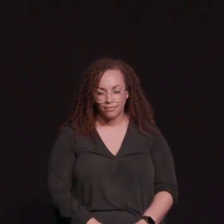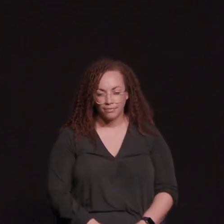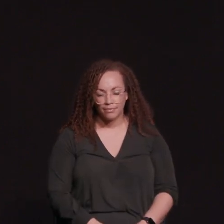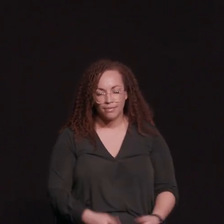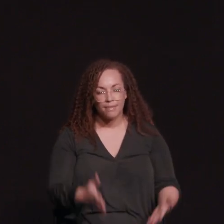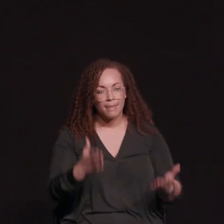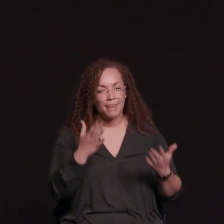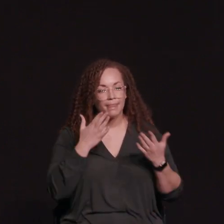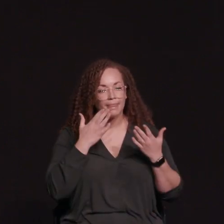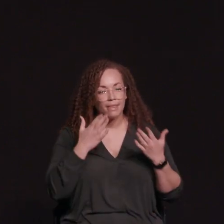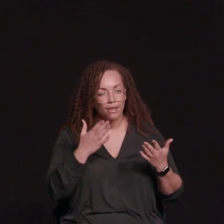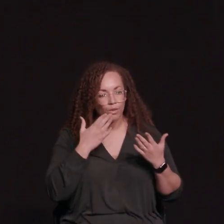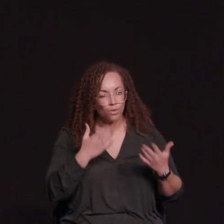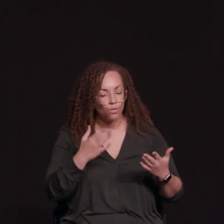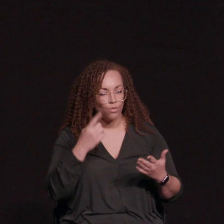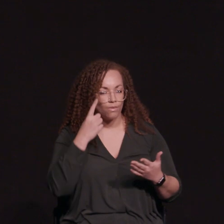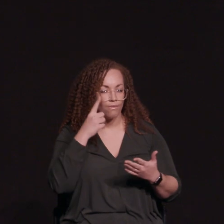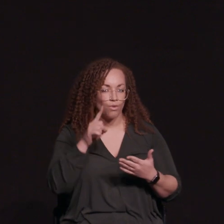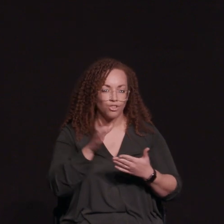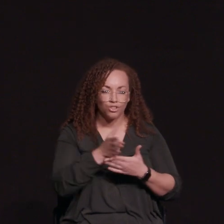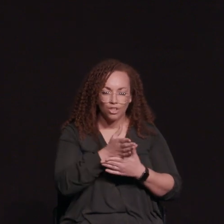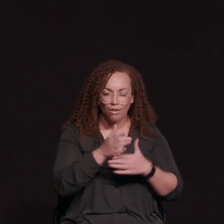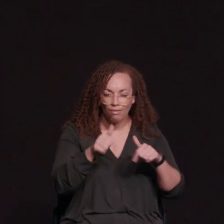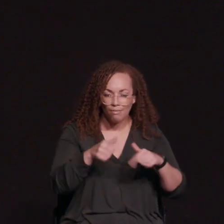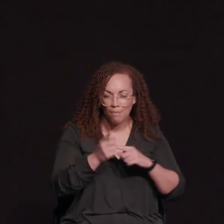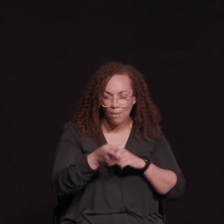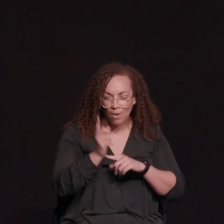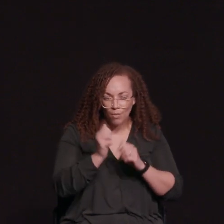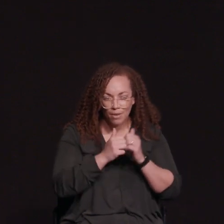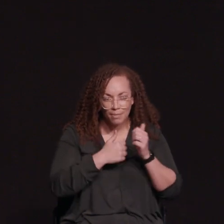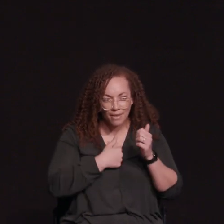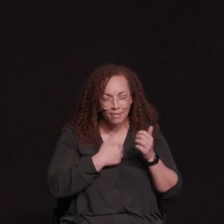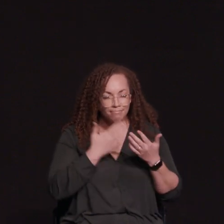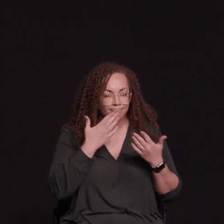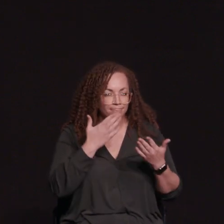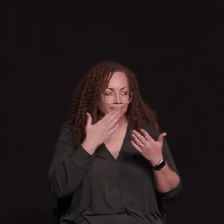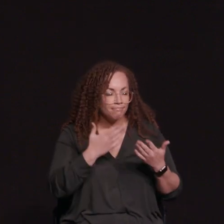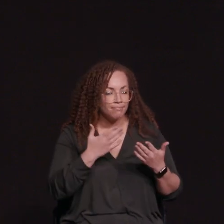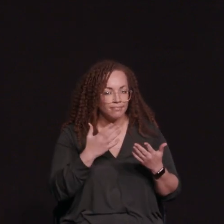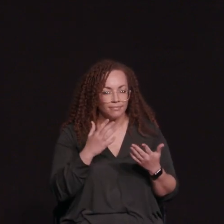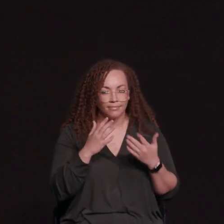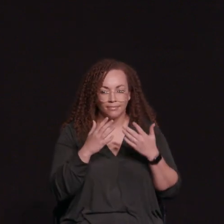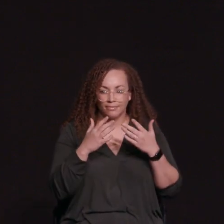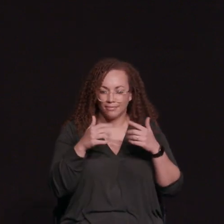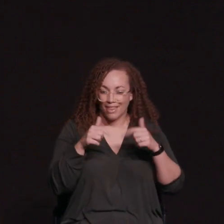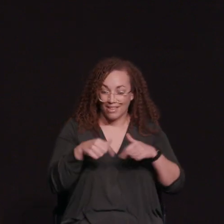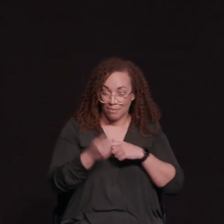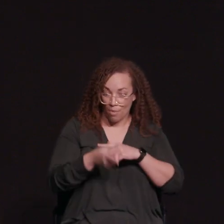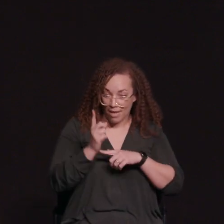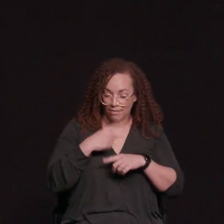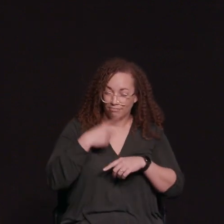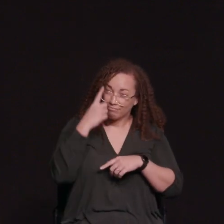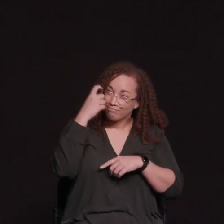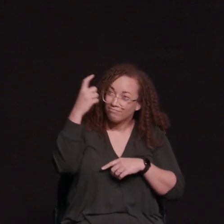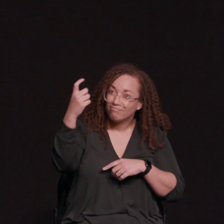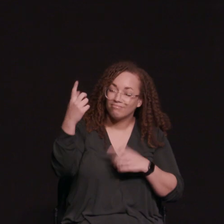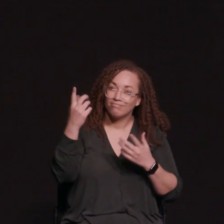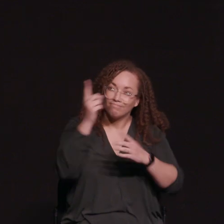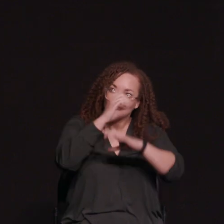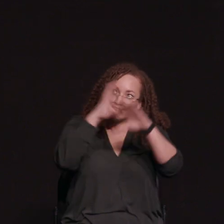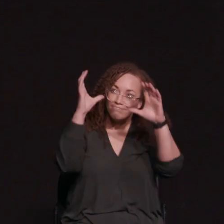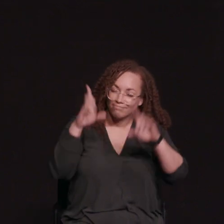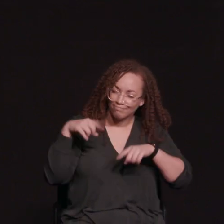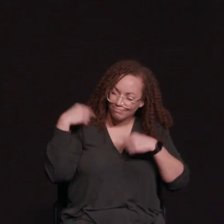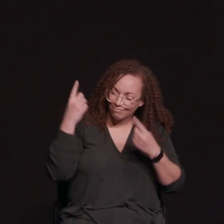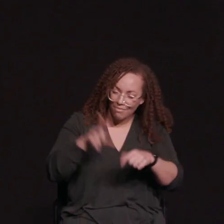Thank you for sharing this moment with me. It's one that I've dreamed of and envisioned for a long time, and